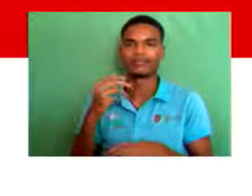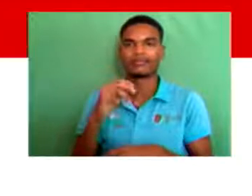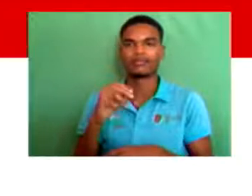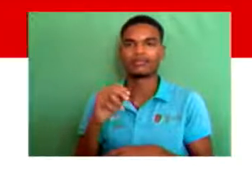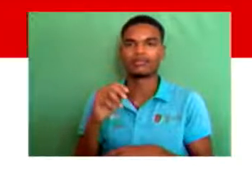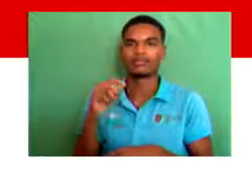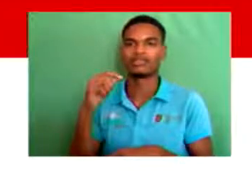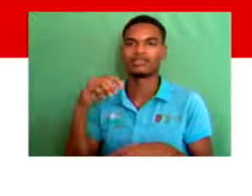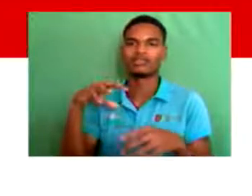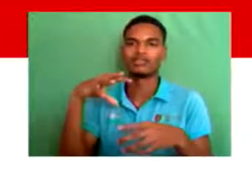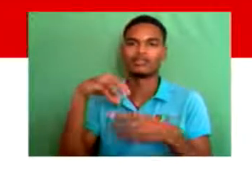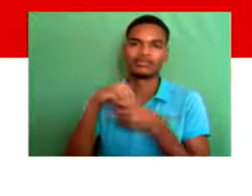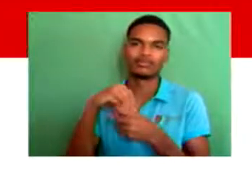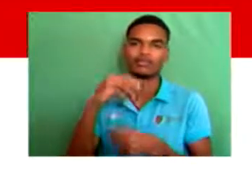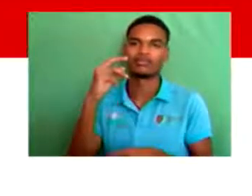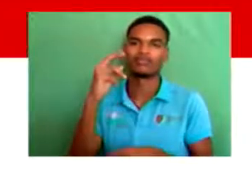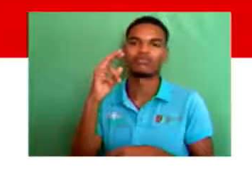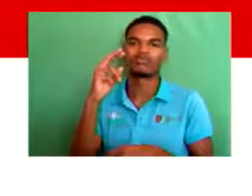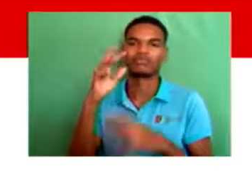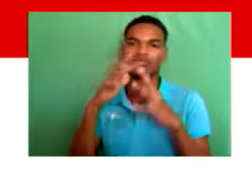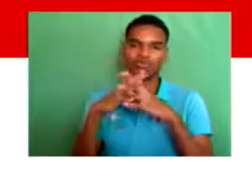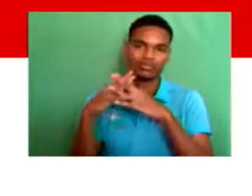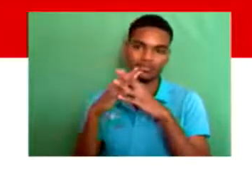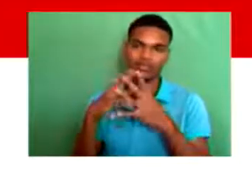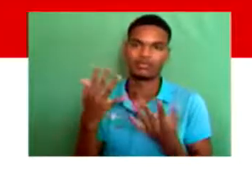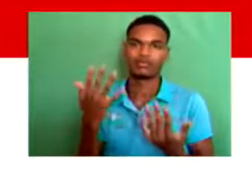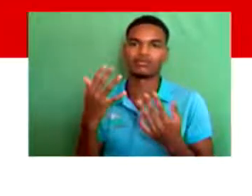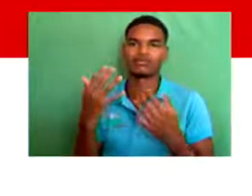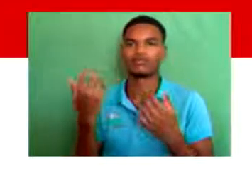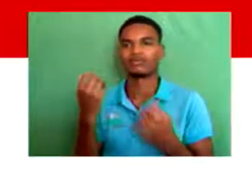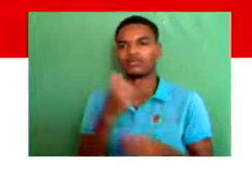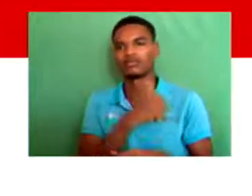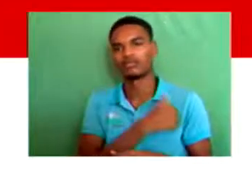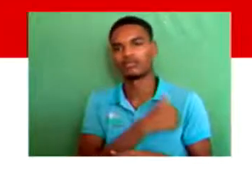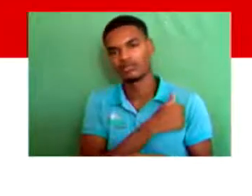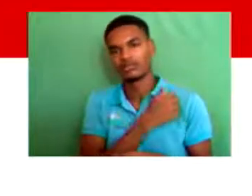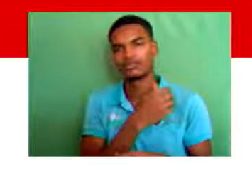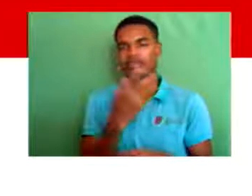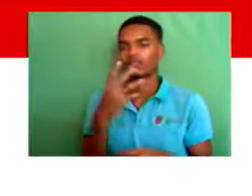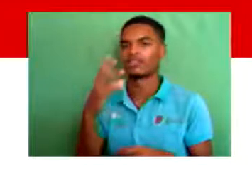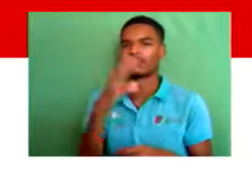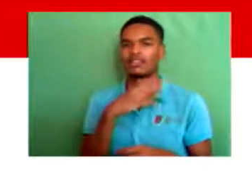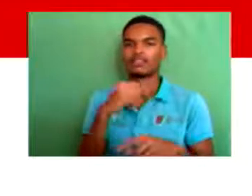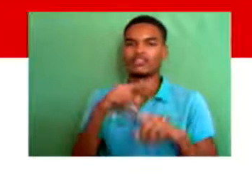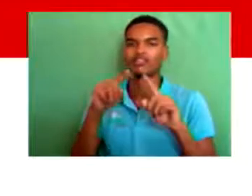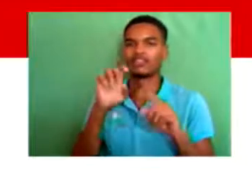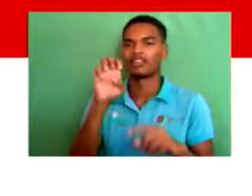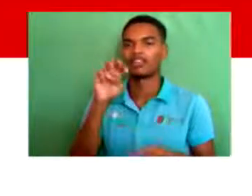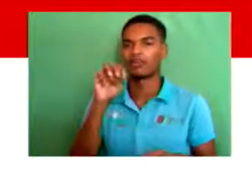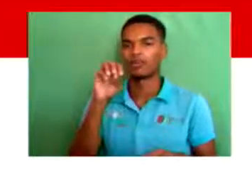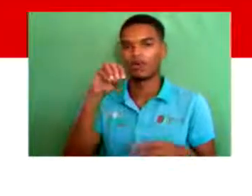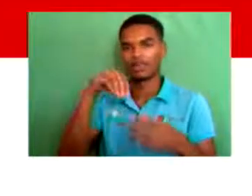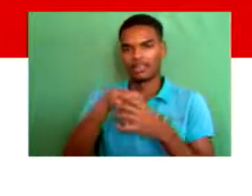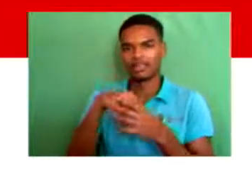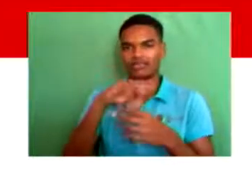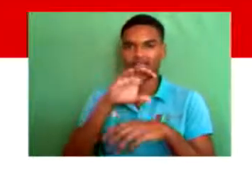States, Canadian provinces, EMOs in the Caribbean, control the alerts. They determine what gets sent,